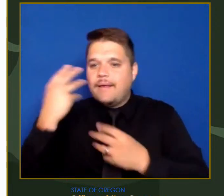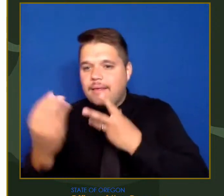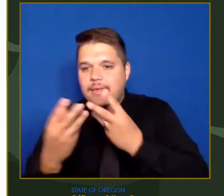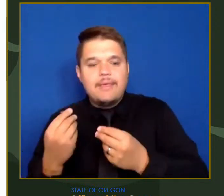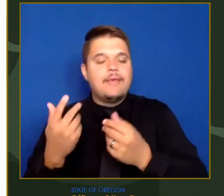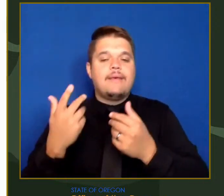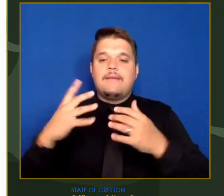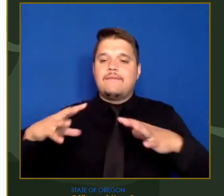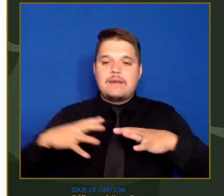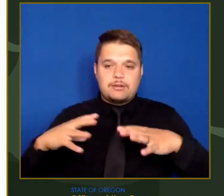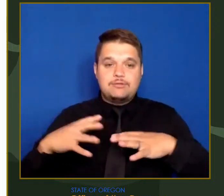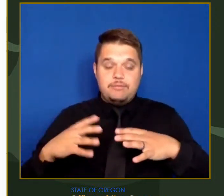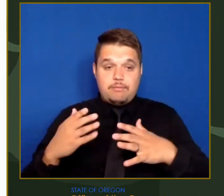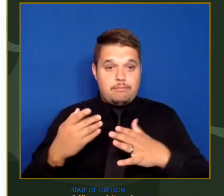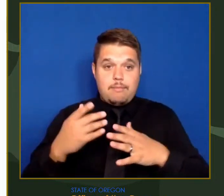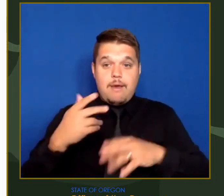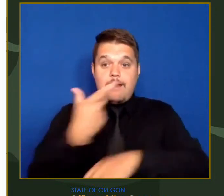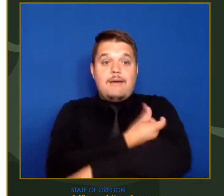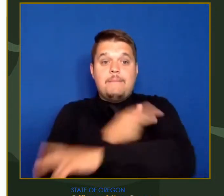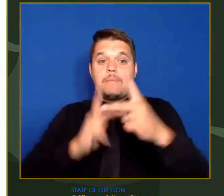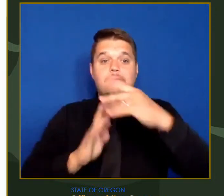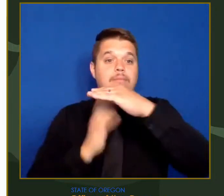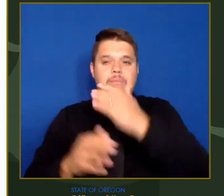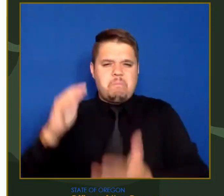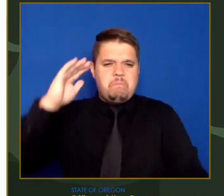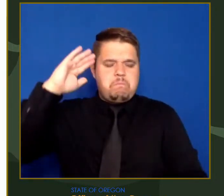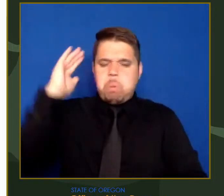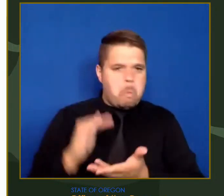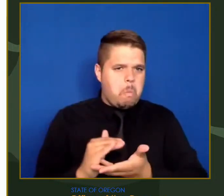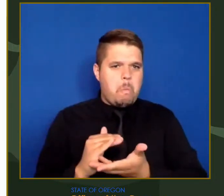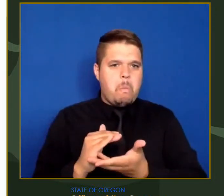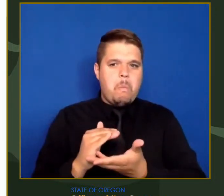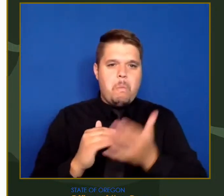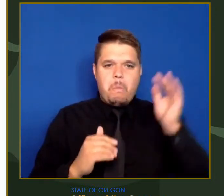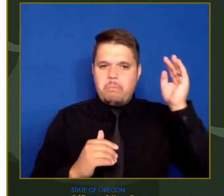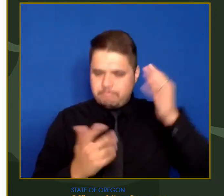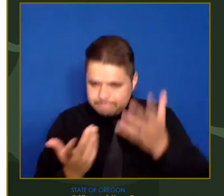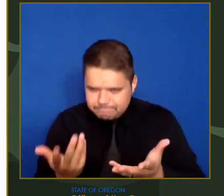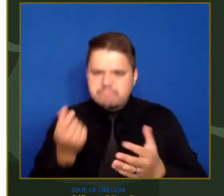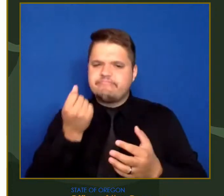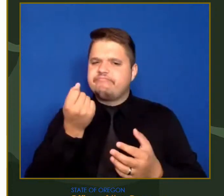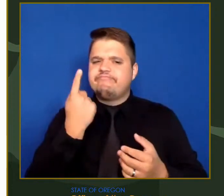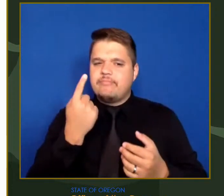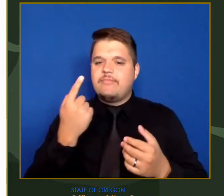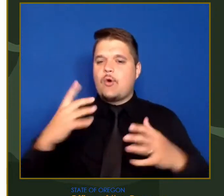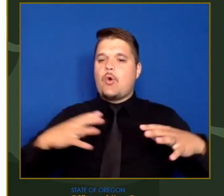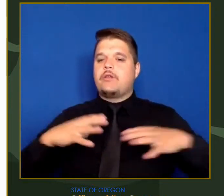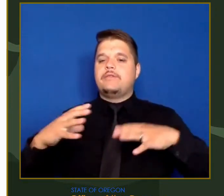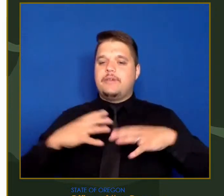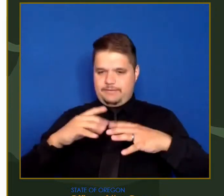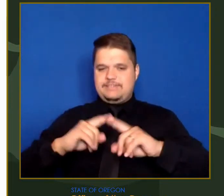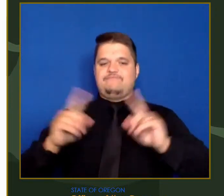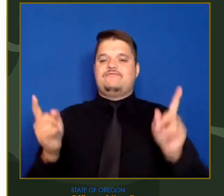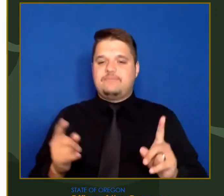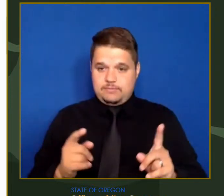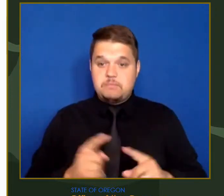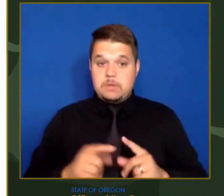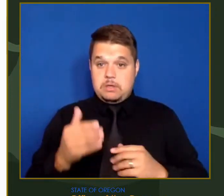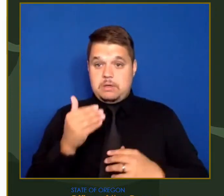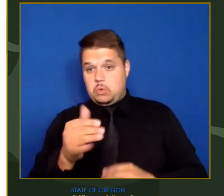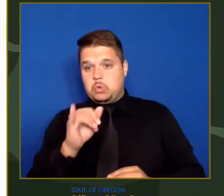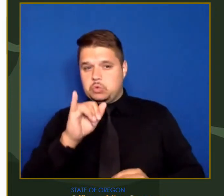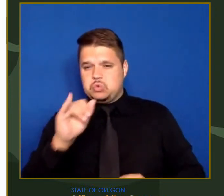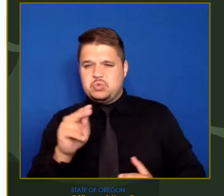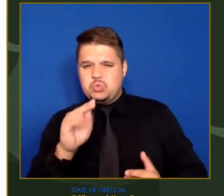tracking at a level above our worst case scenario, which would have us reaching 70% by June 21st, the first day of summer.